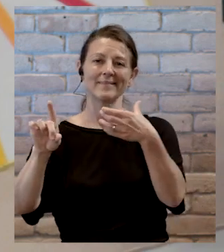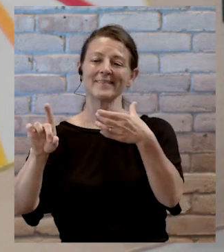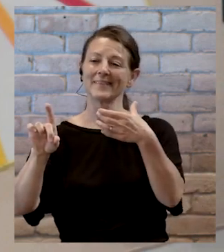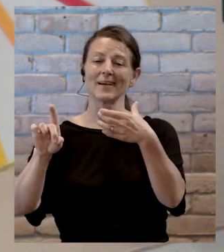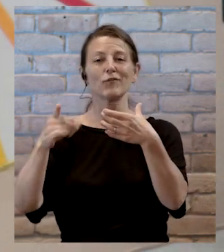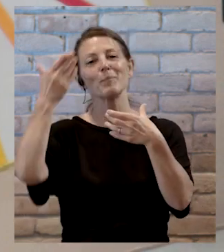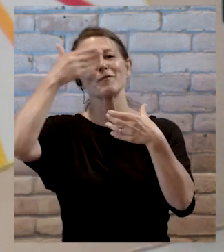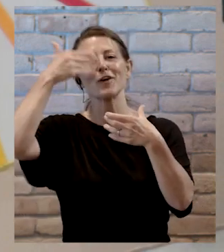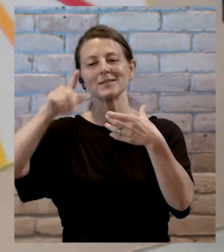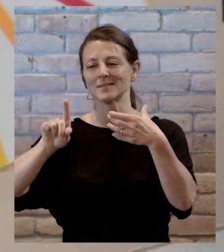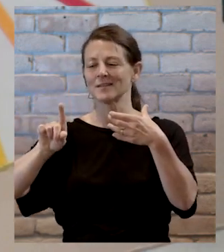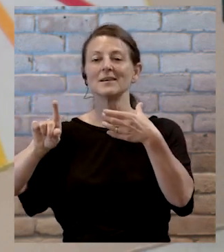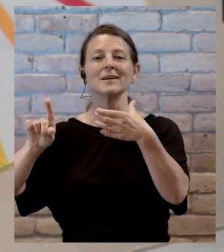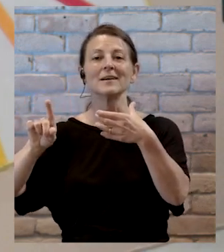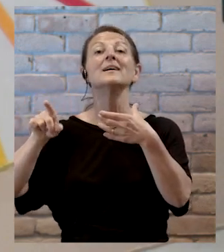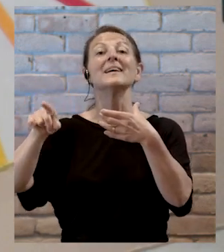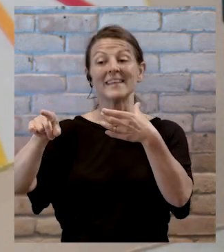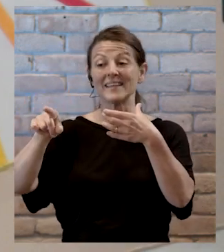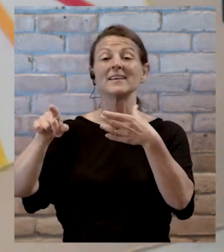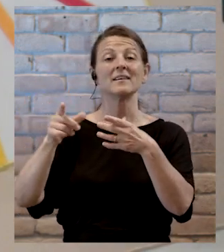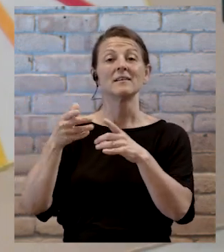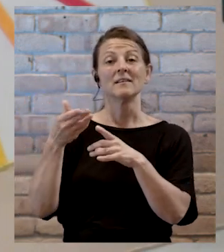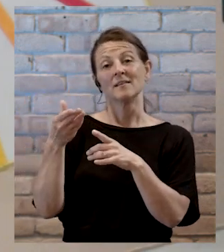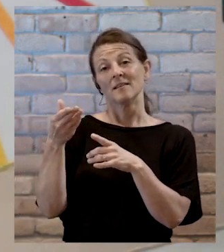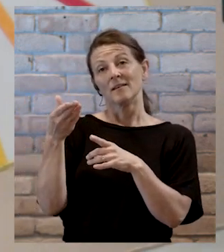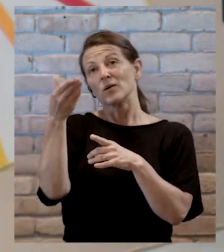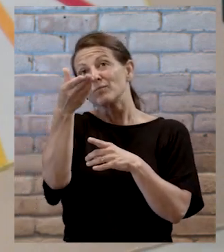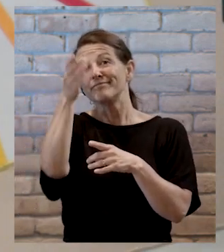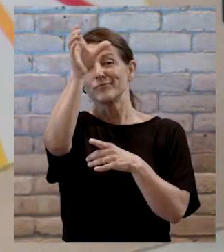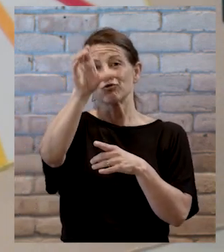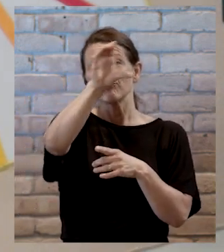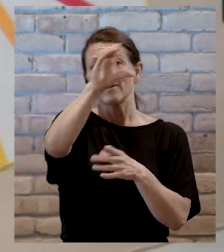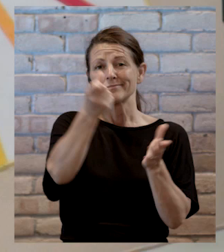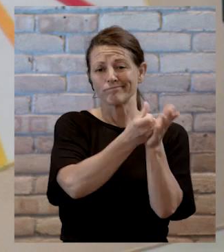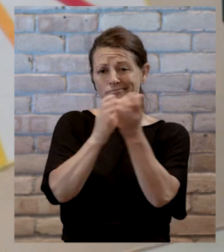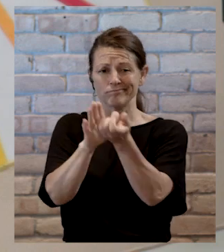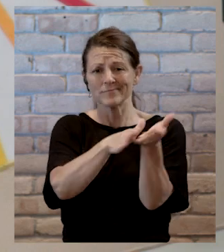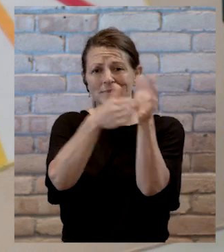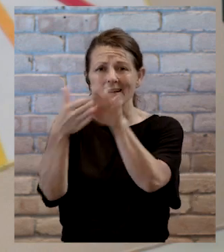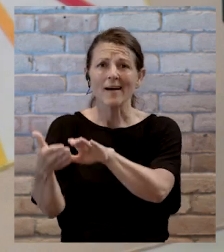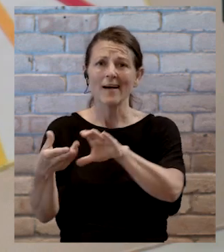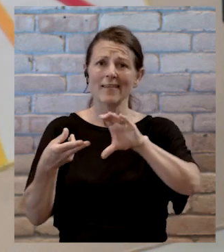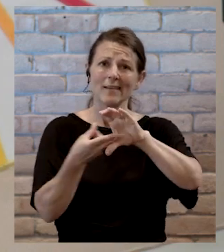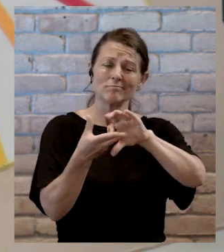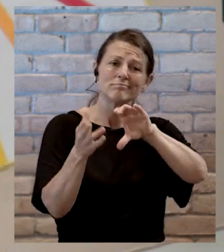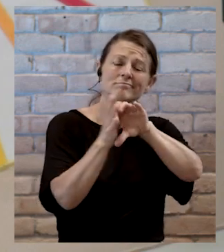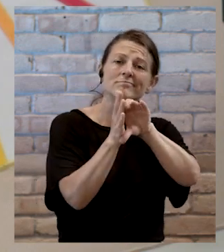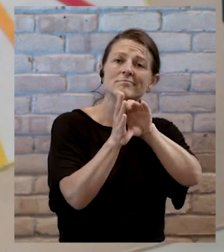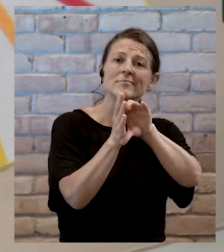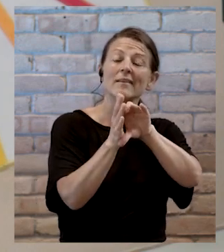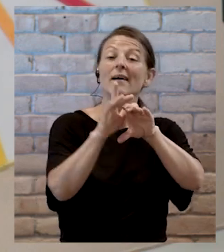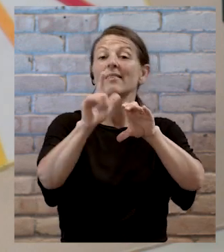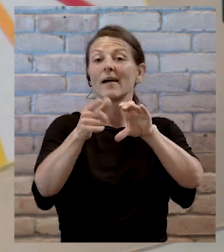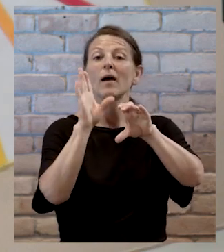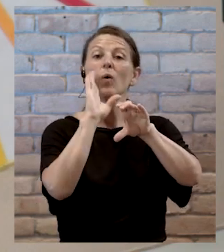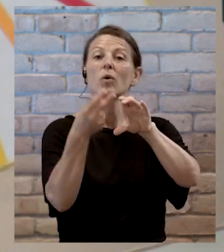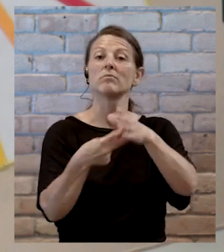And he leads by going to the cross for us, going to the tomb, rising again from the dead,